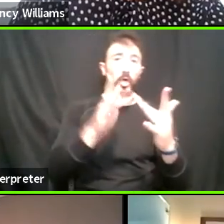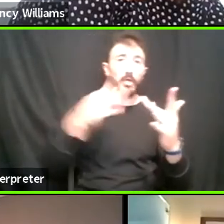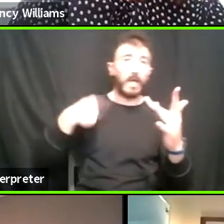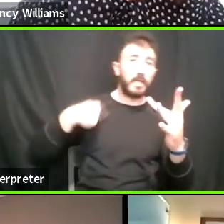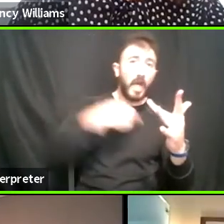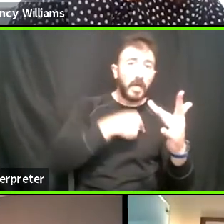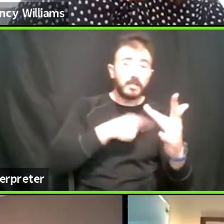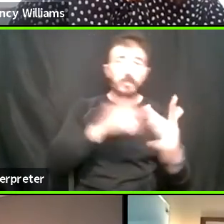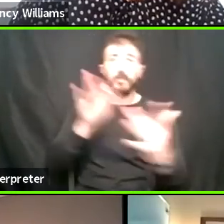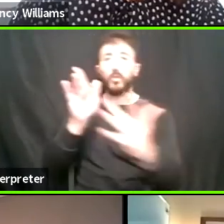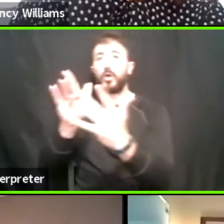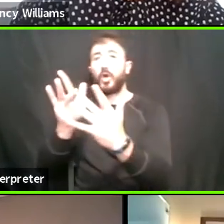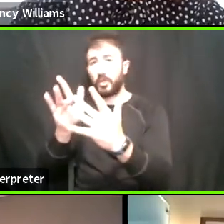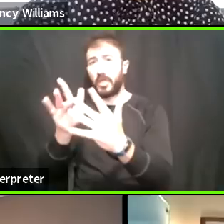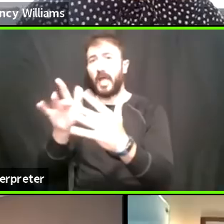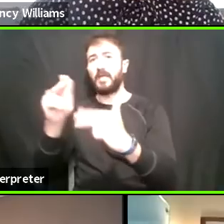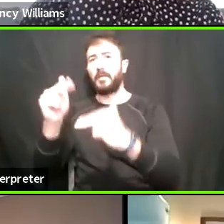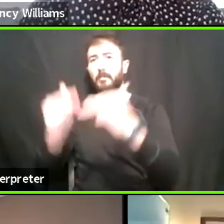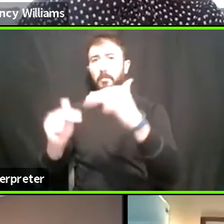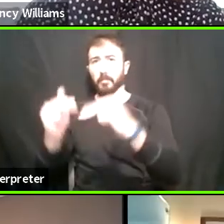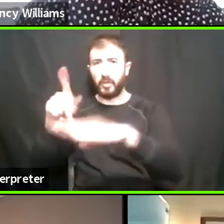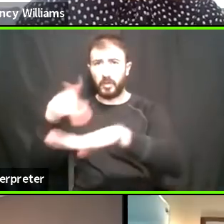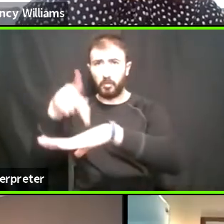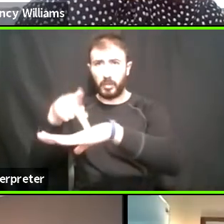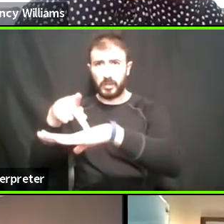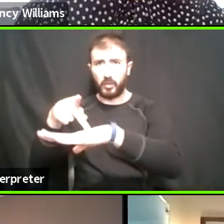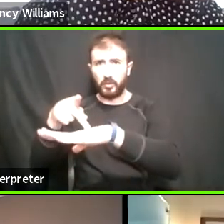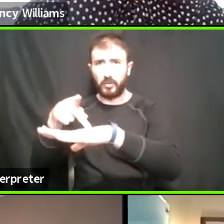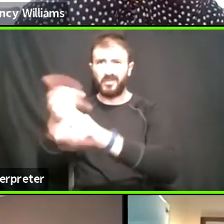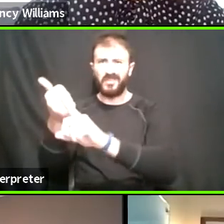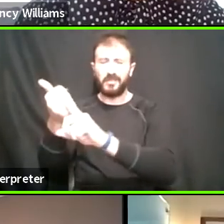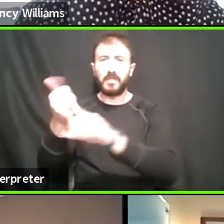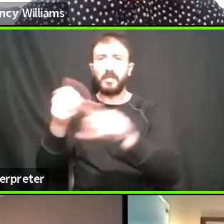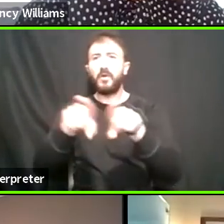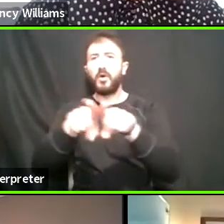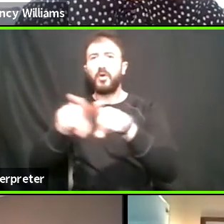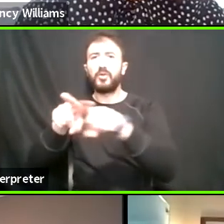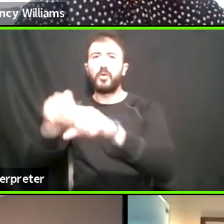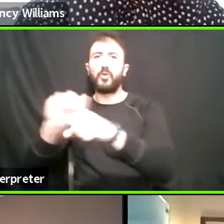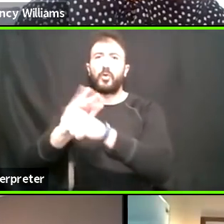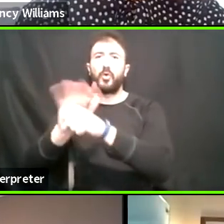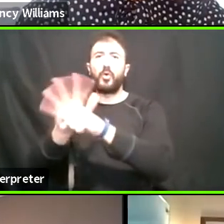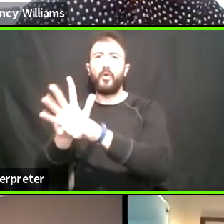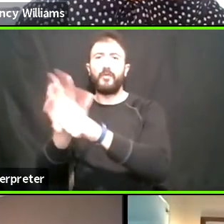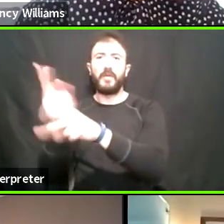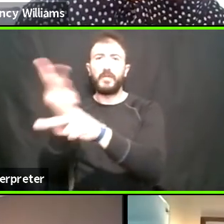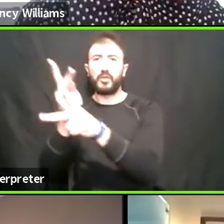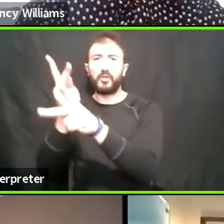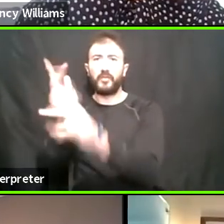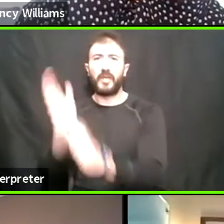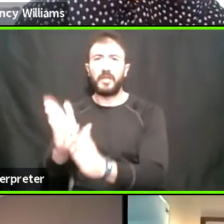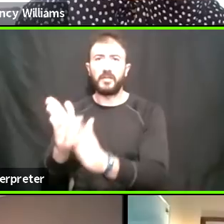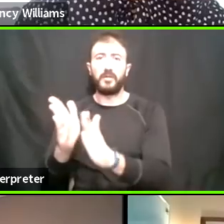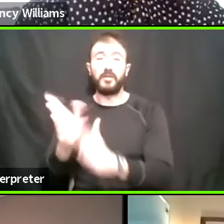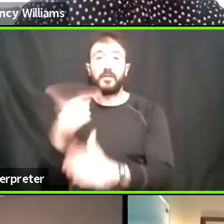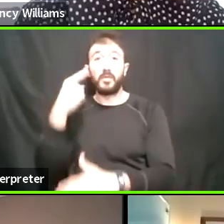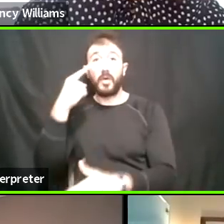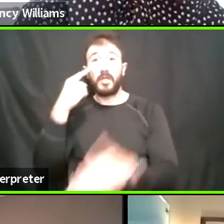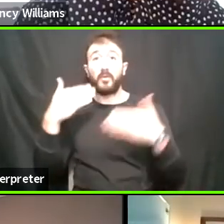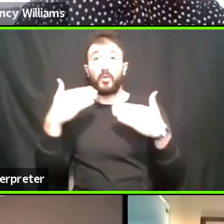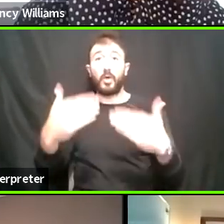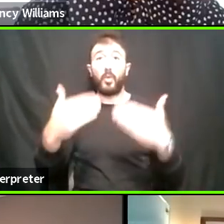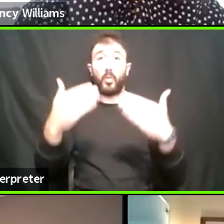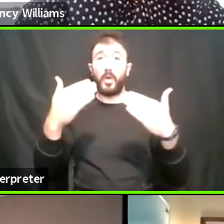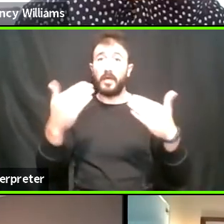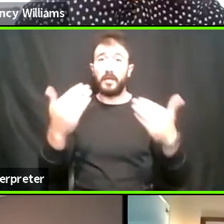COVID supervisor. They can get those questions to us as well. So with that, I think we'll wrap things up today. I